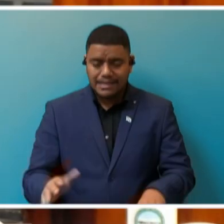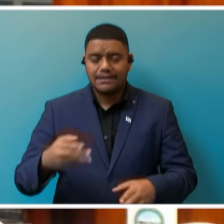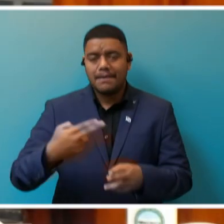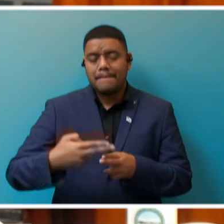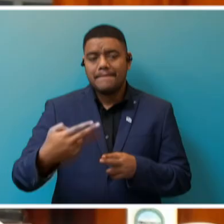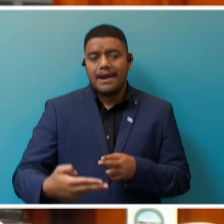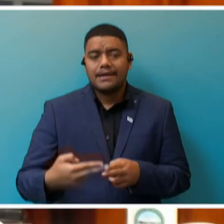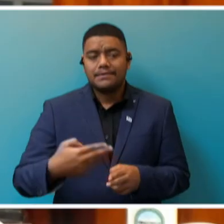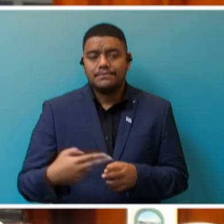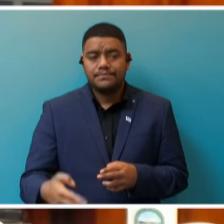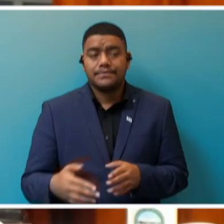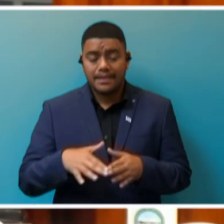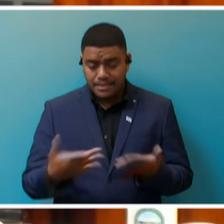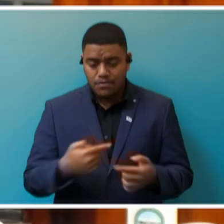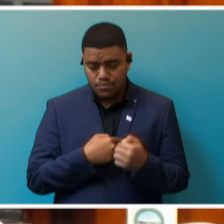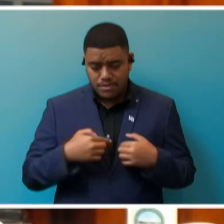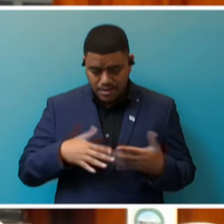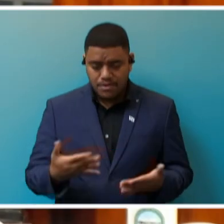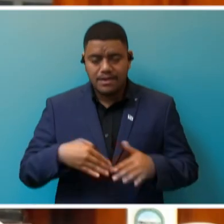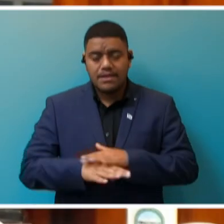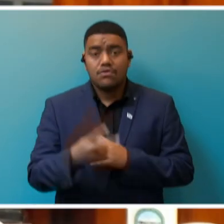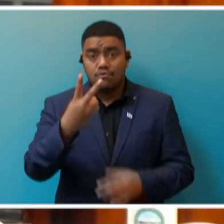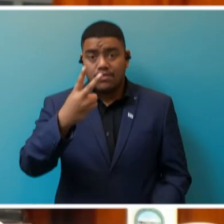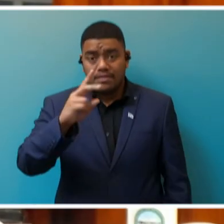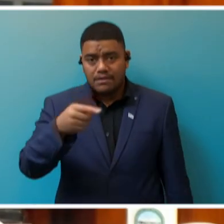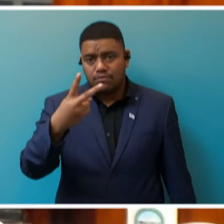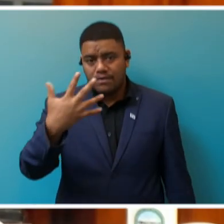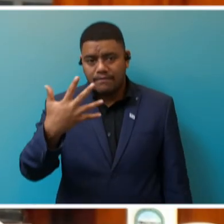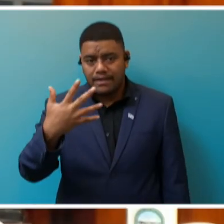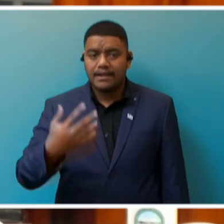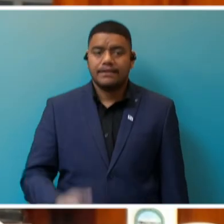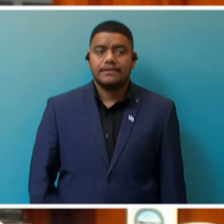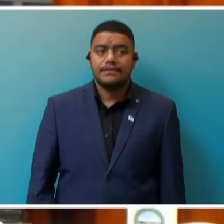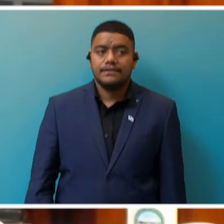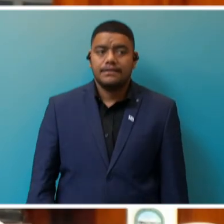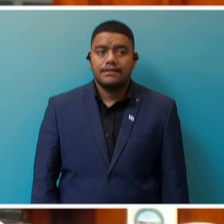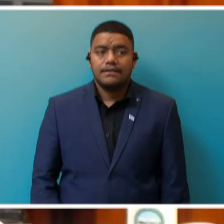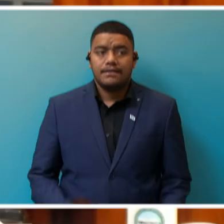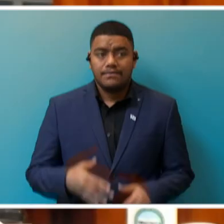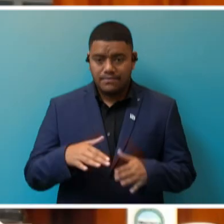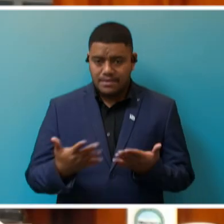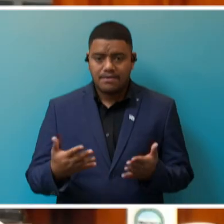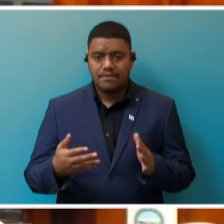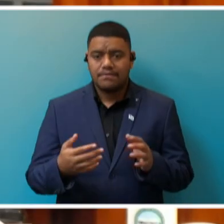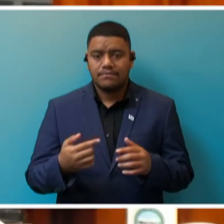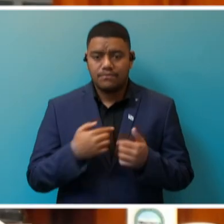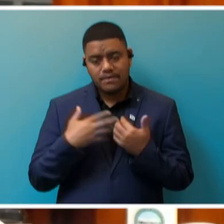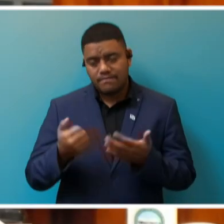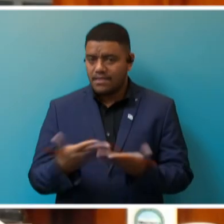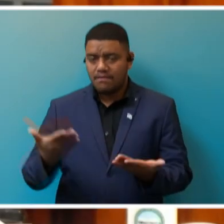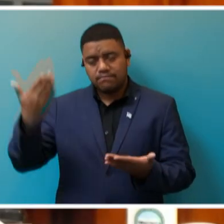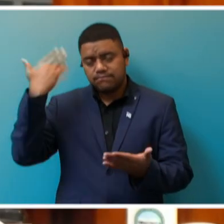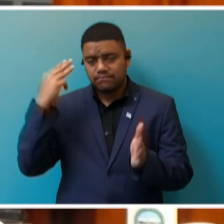Mr. Speaker, we are now in 2025. Obviously, we have the great missiles behind us and all